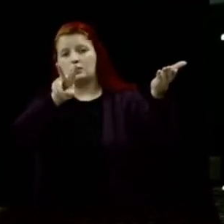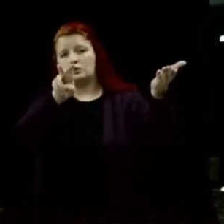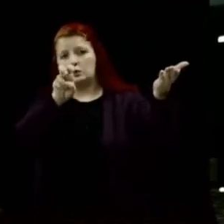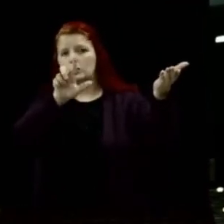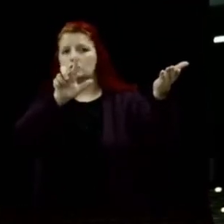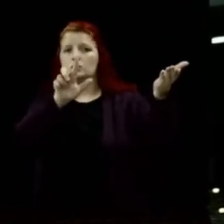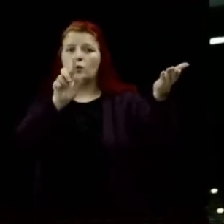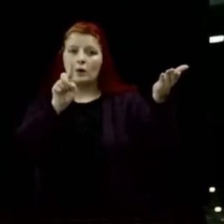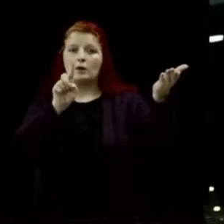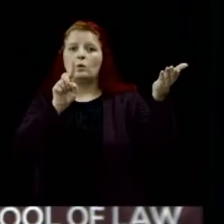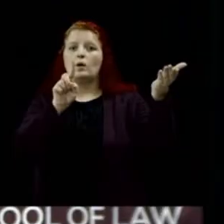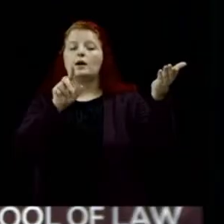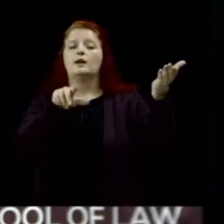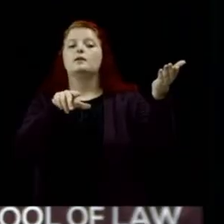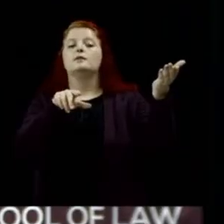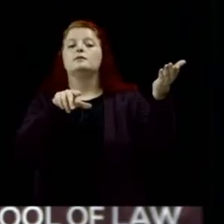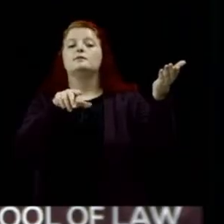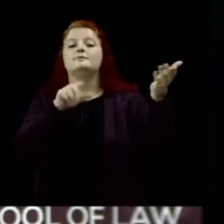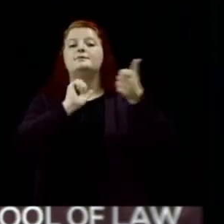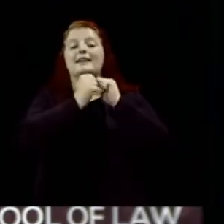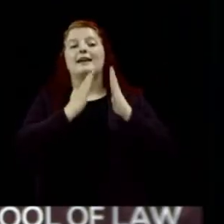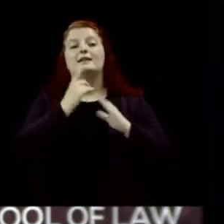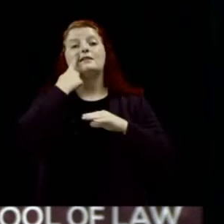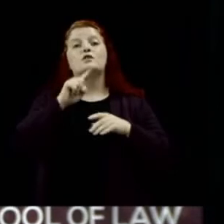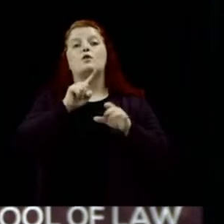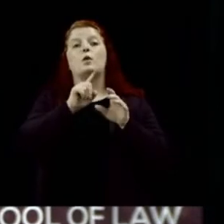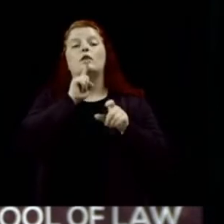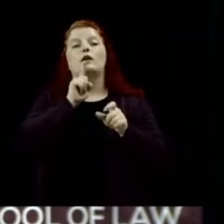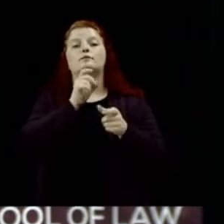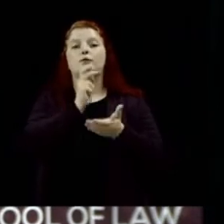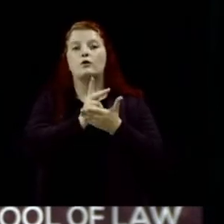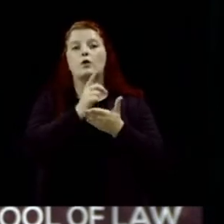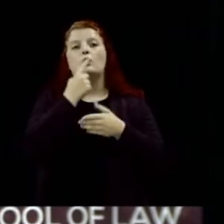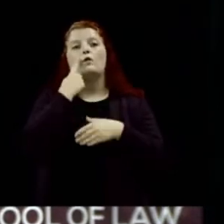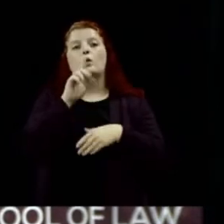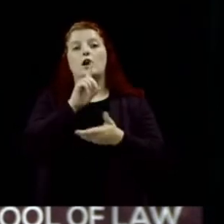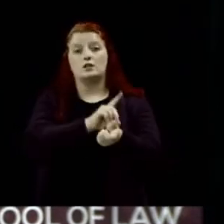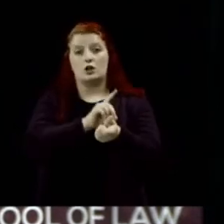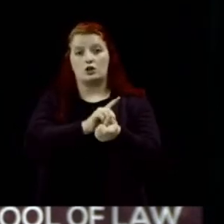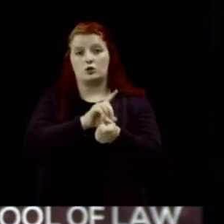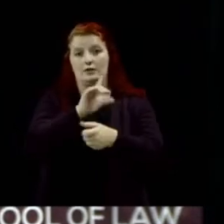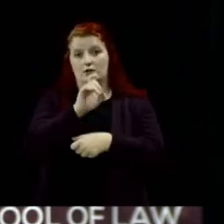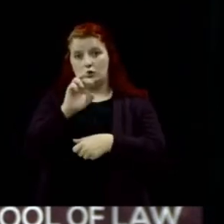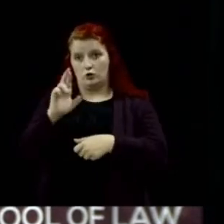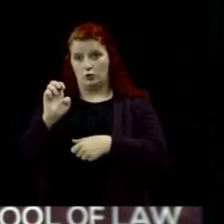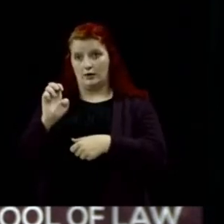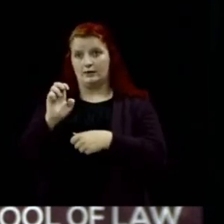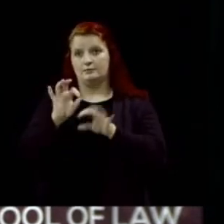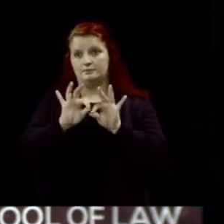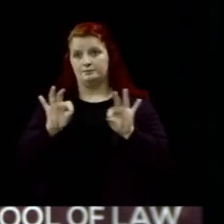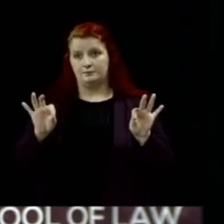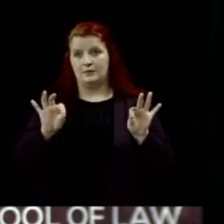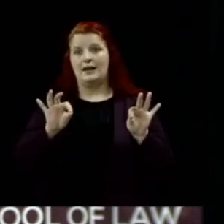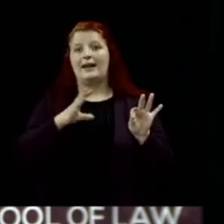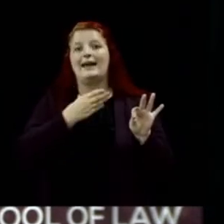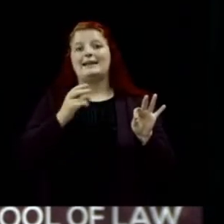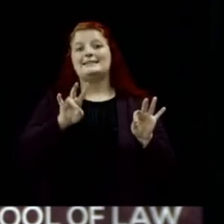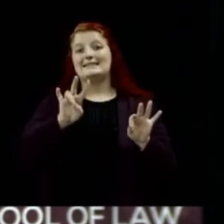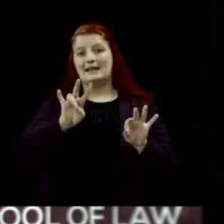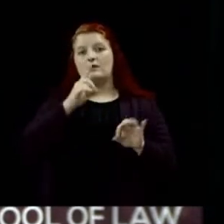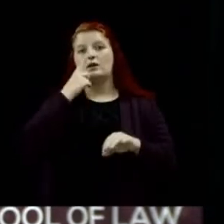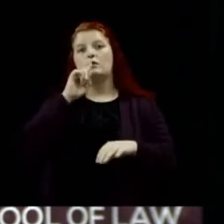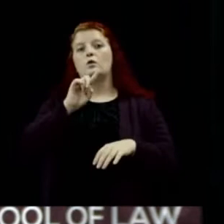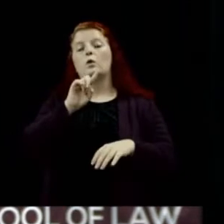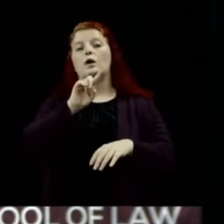221 candidates for the conferral of the Juris Doctor degree and 7 candidates for the conferral of the Master of